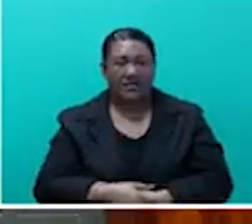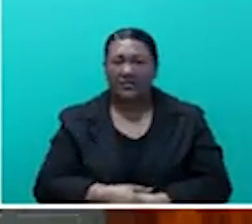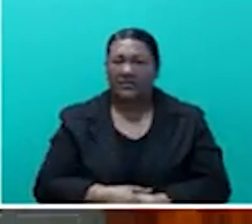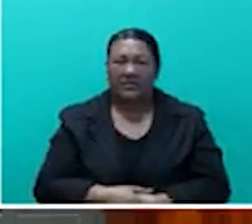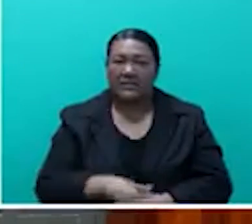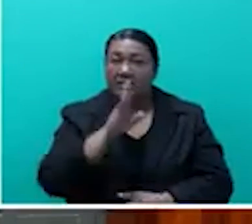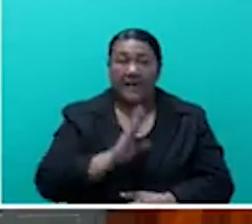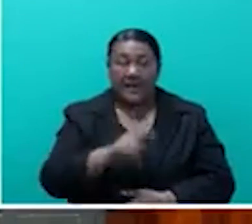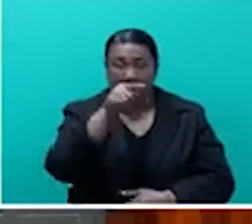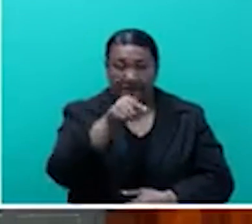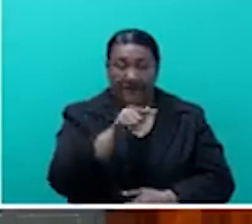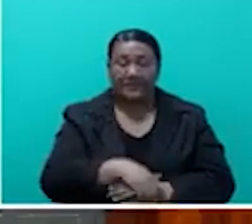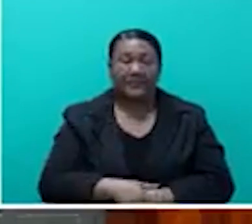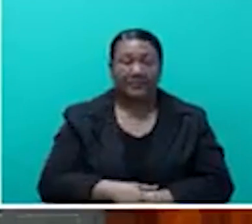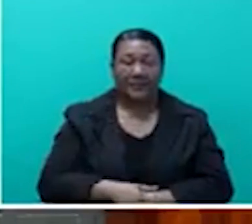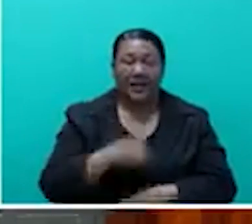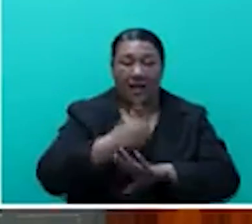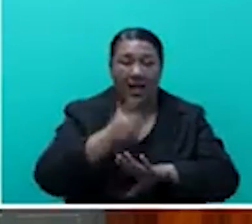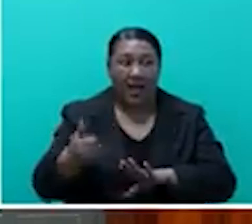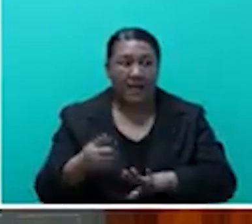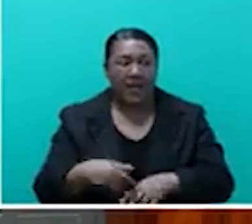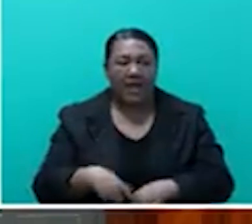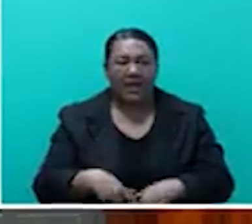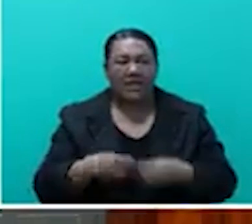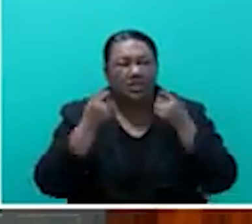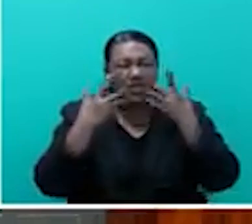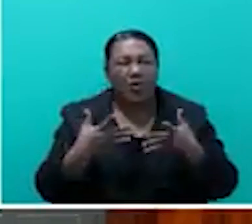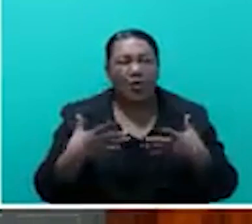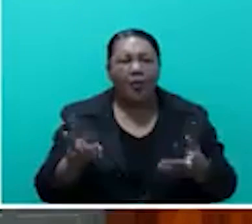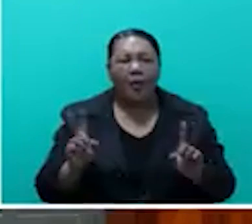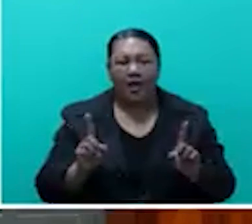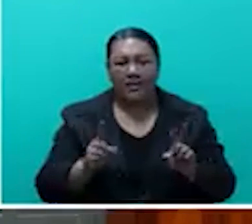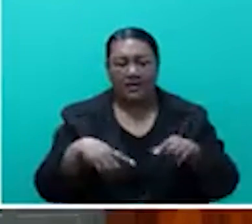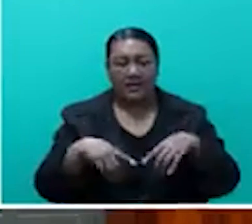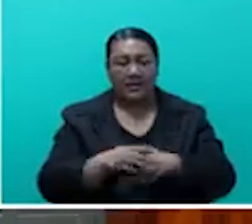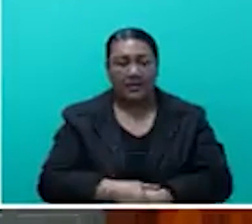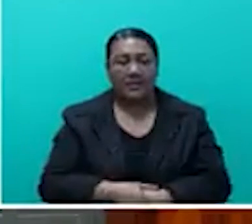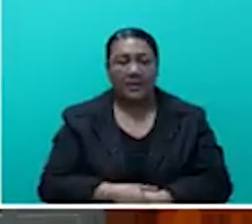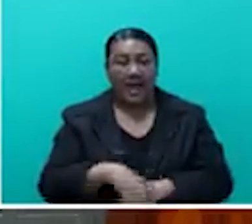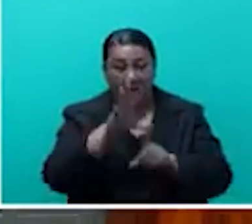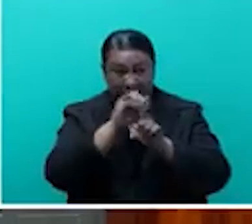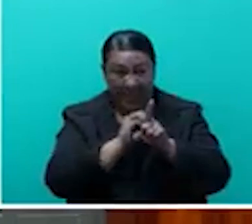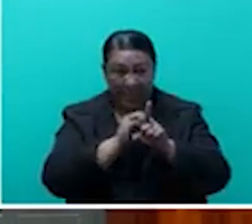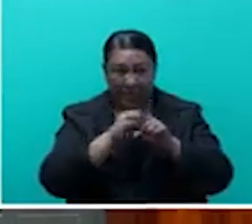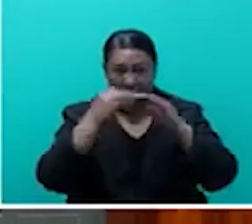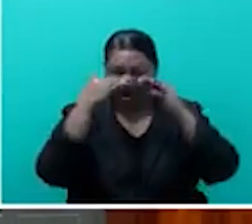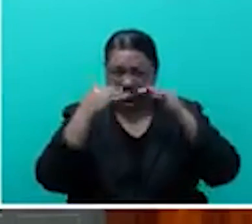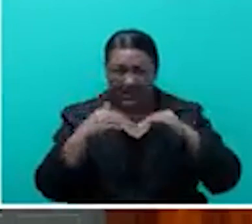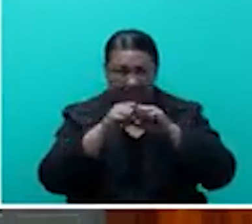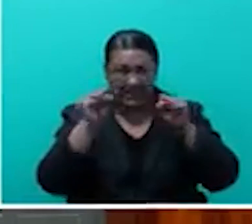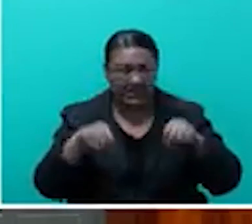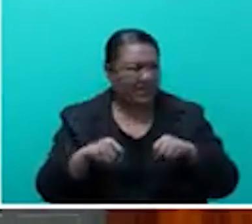created an unsustainable financial model where every year taxpayers fork